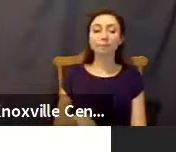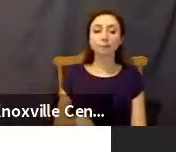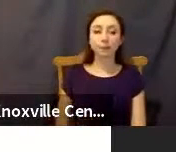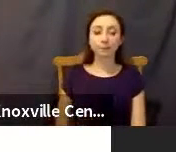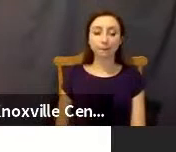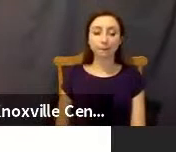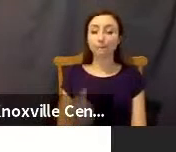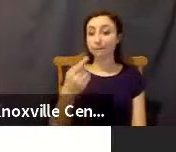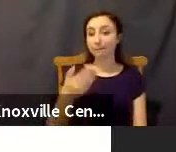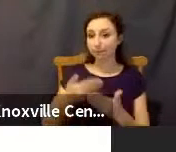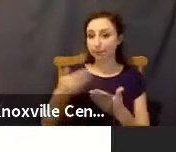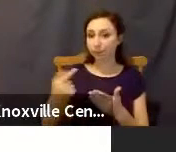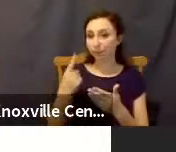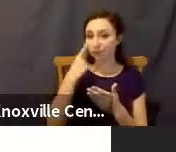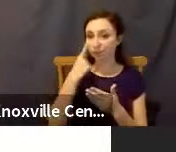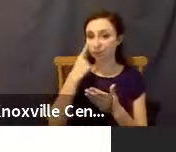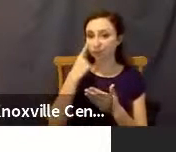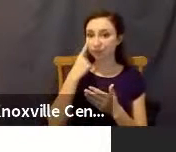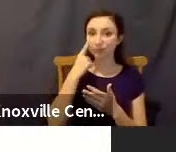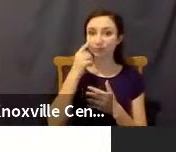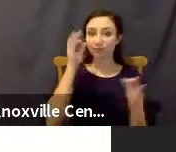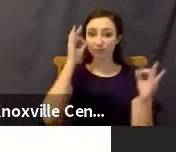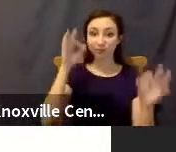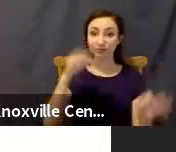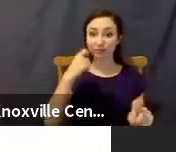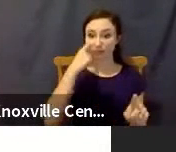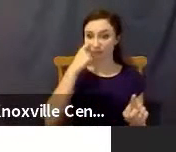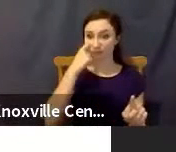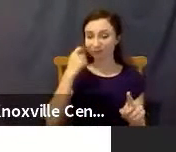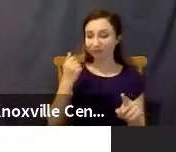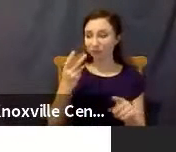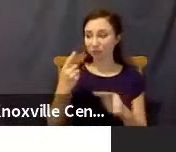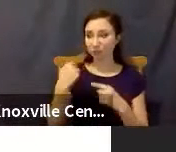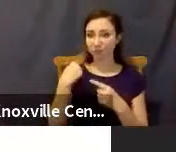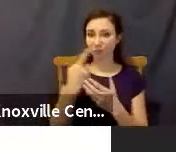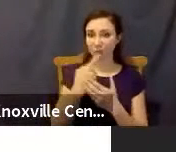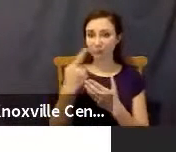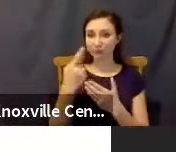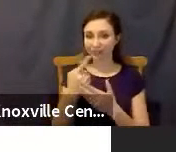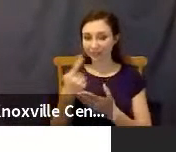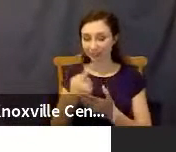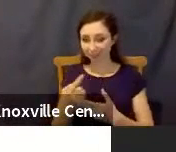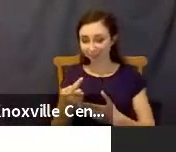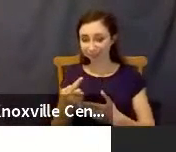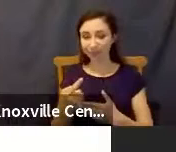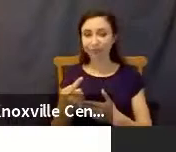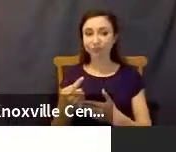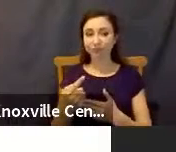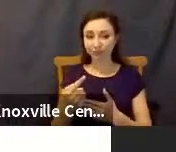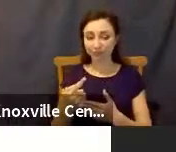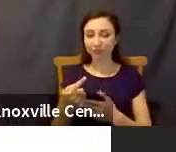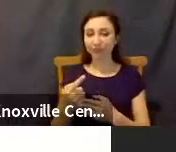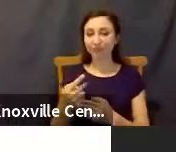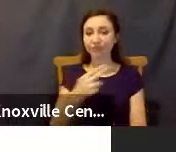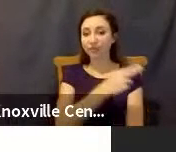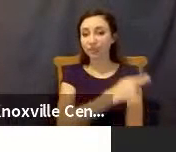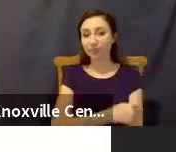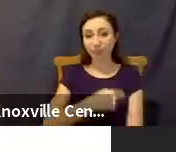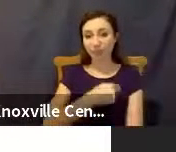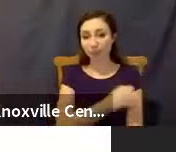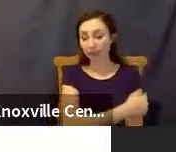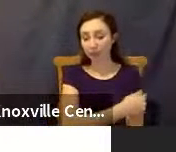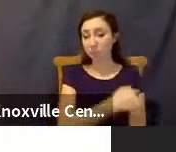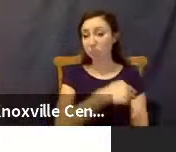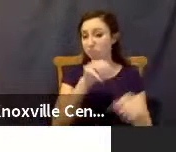one thing that I think we've determined in the last few weeks is that the hospital